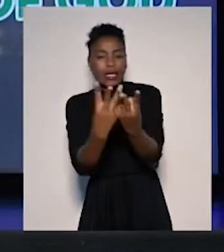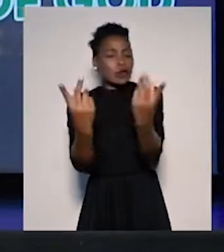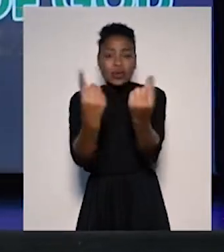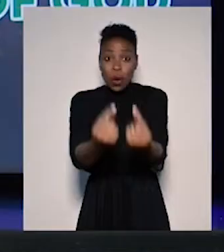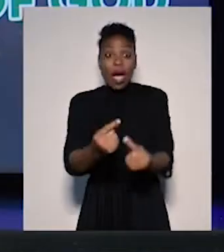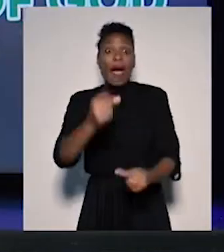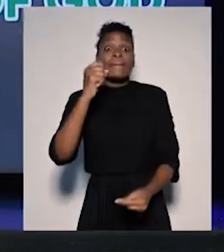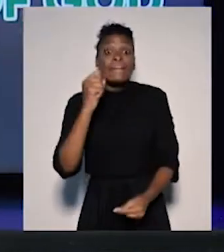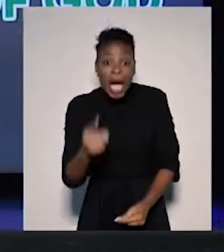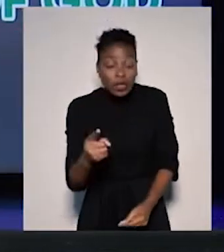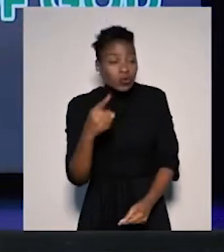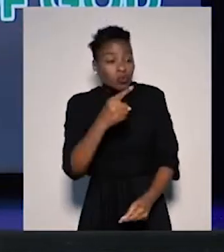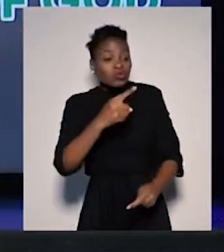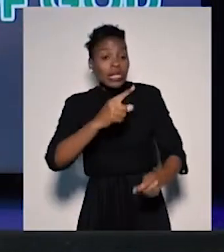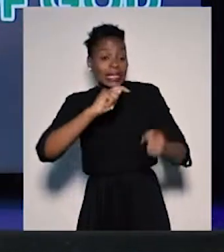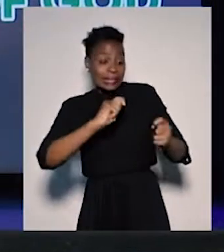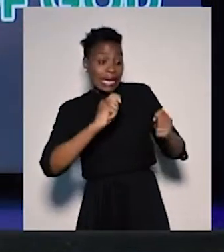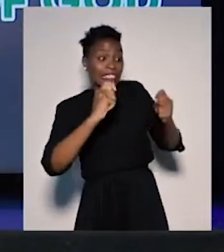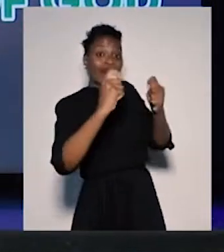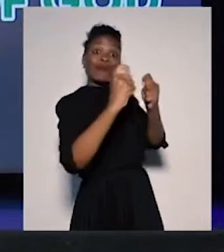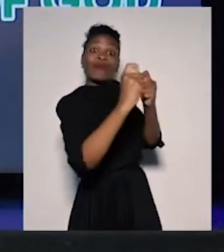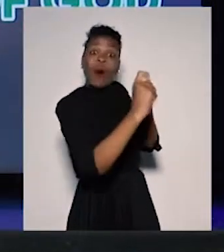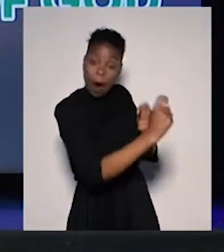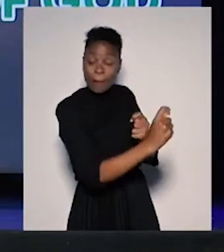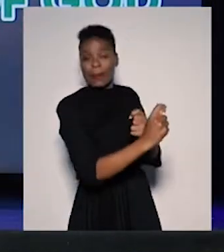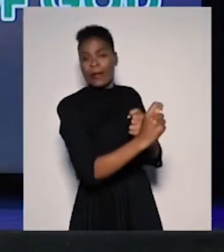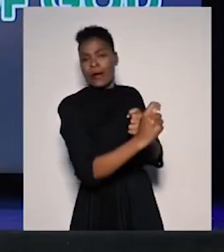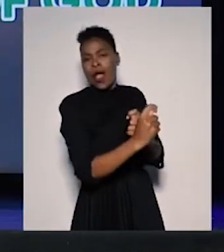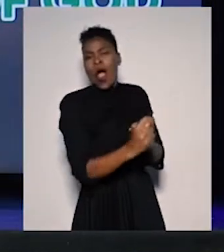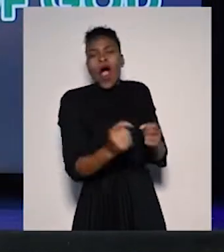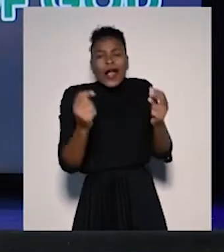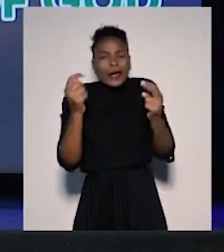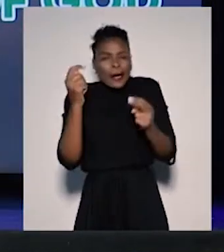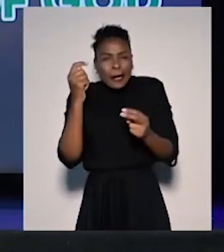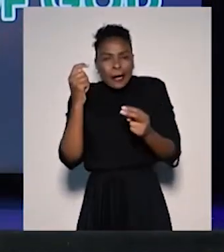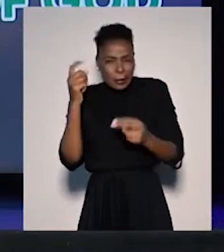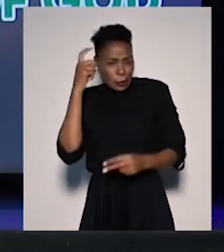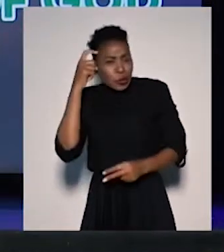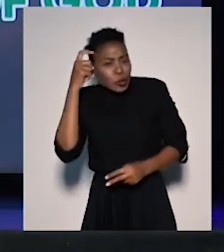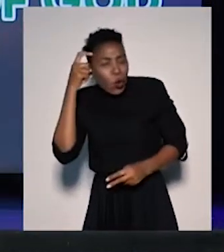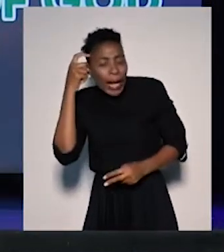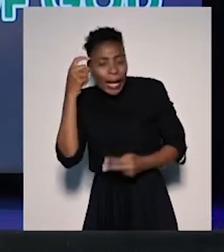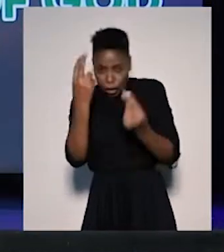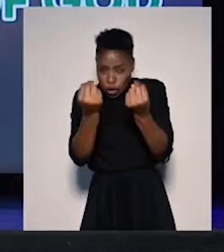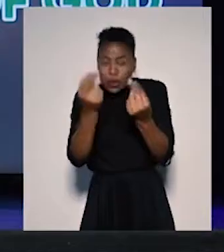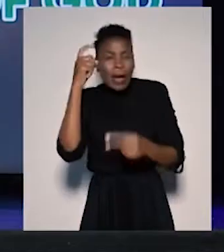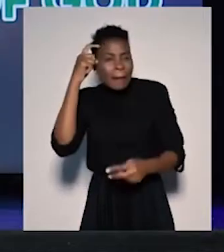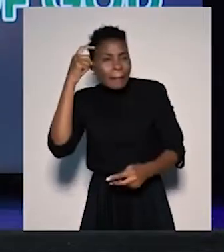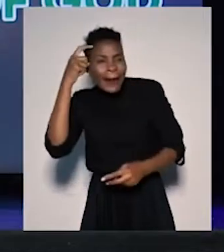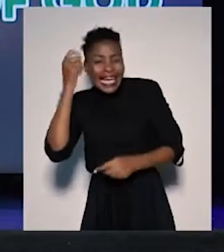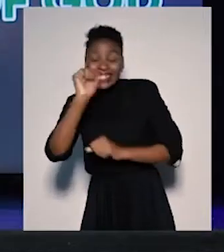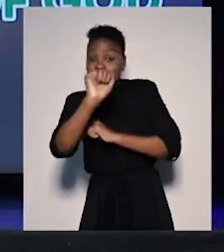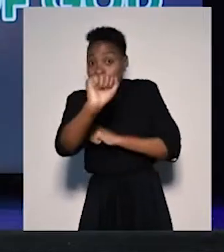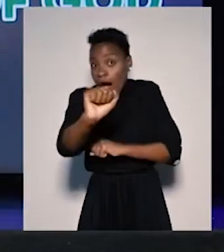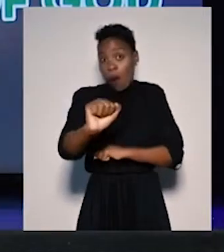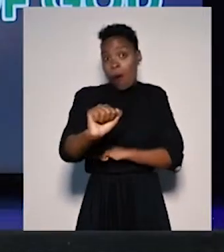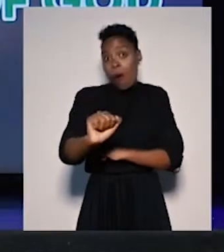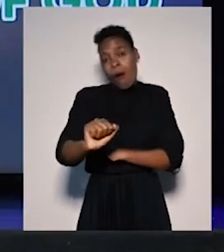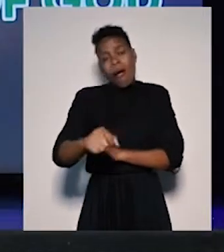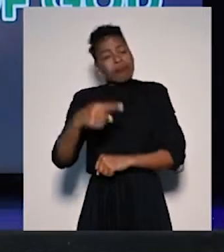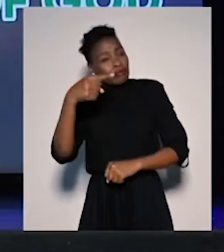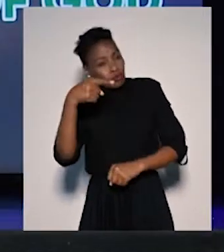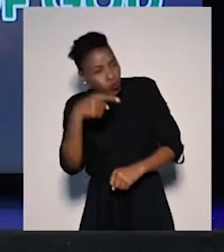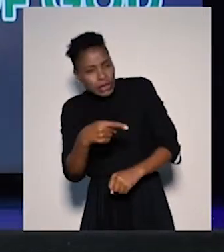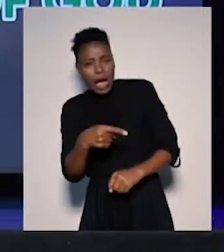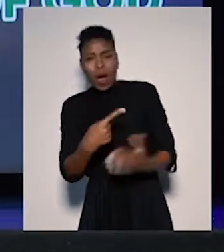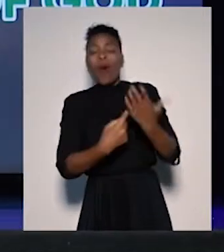be ye transformed by the renewing of your mind, so that you may